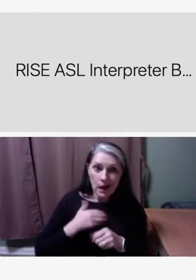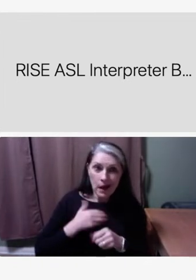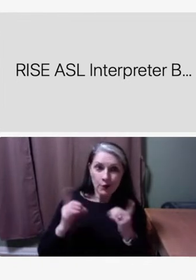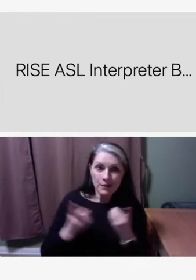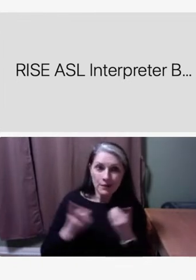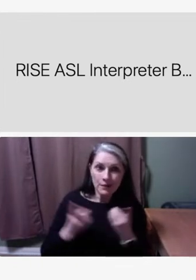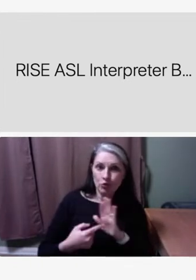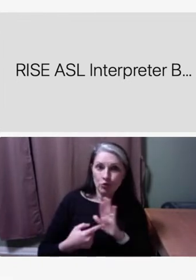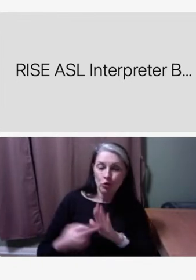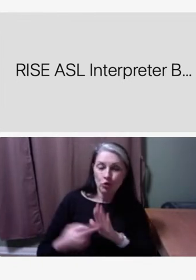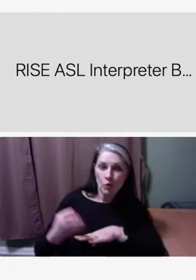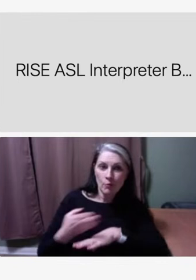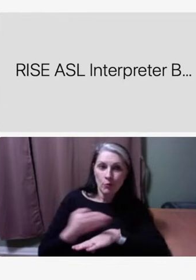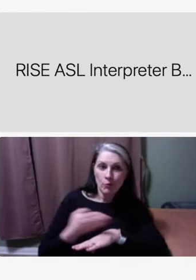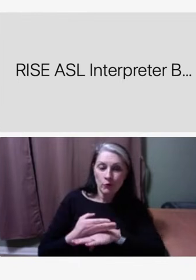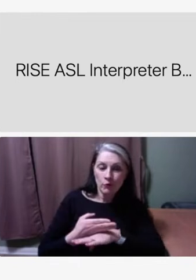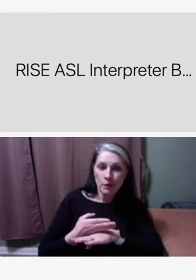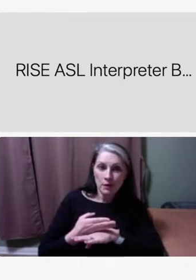scores.